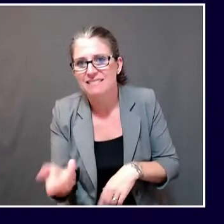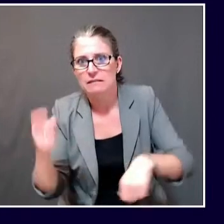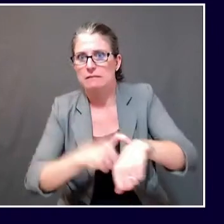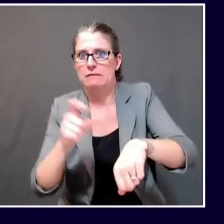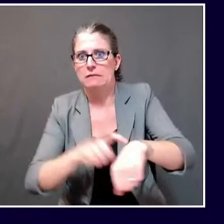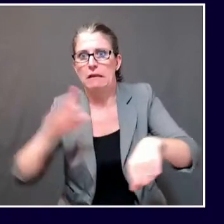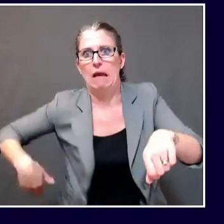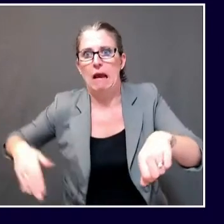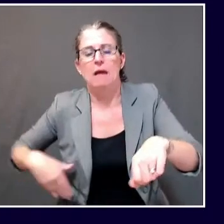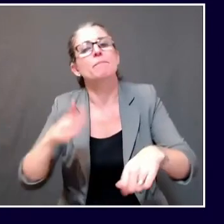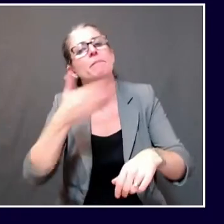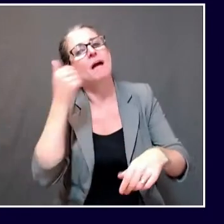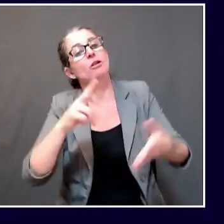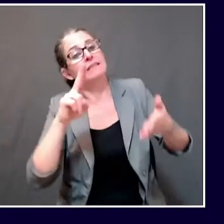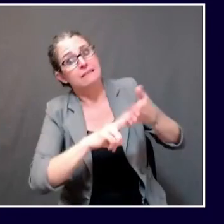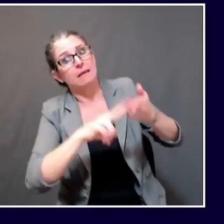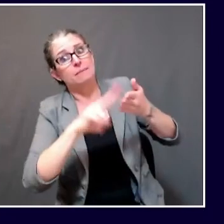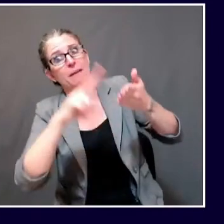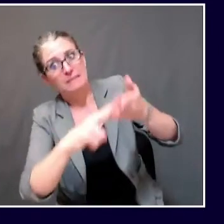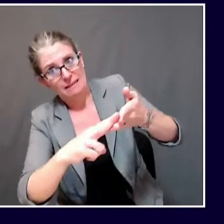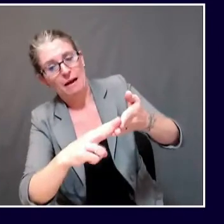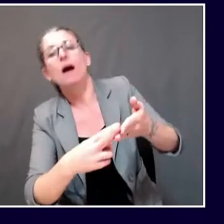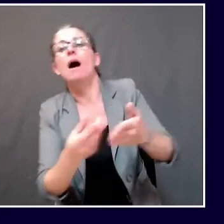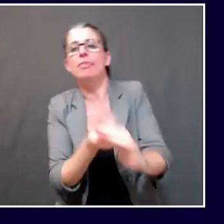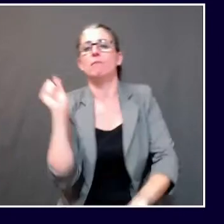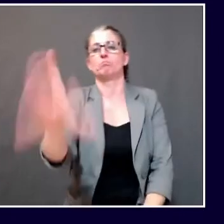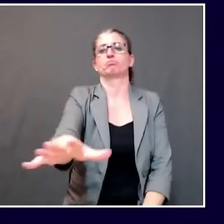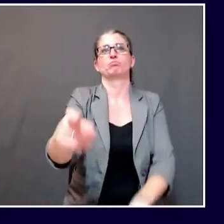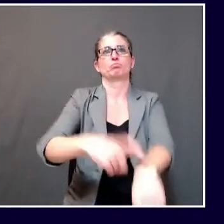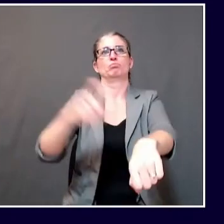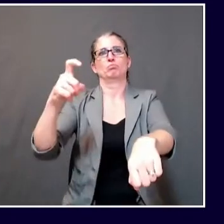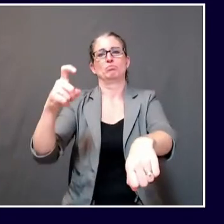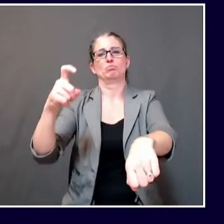forgetting to sign the envelope is a frequent reason that ballots are